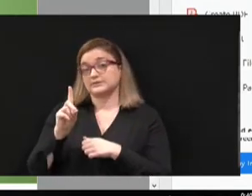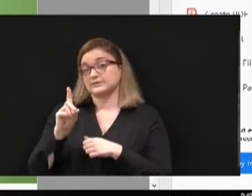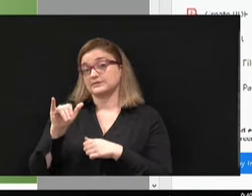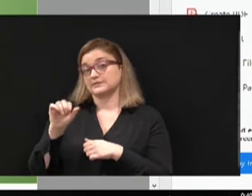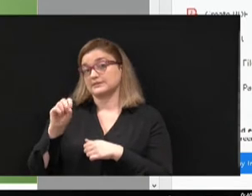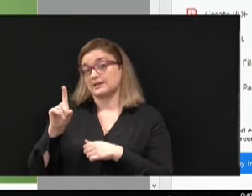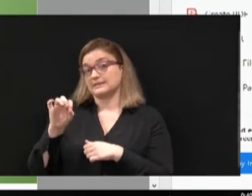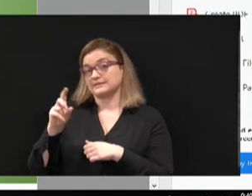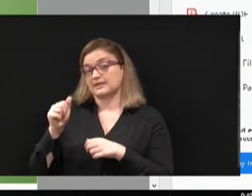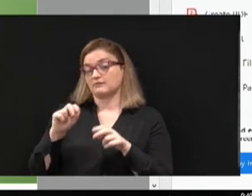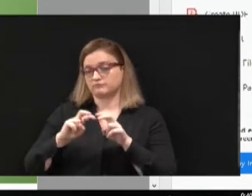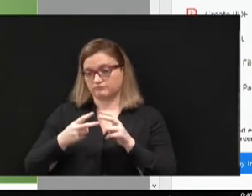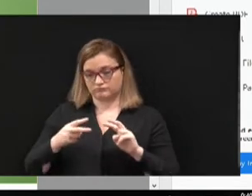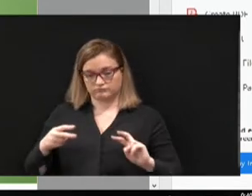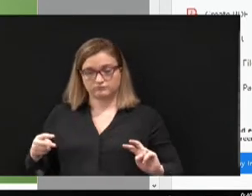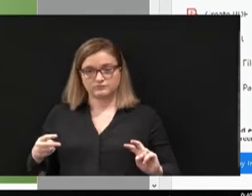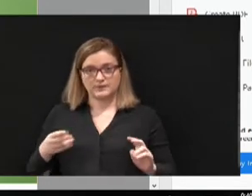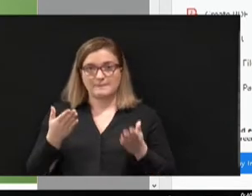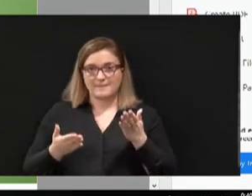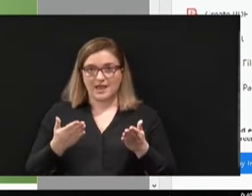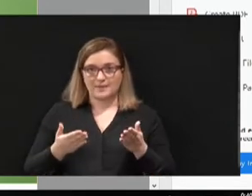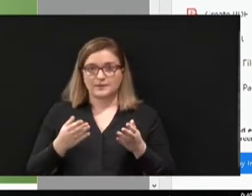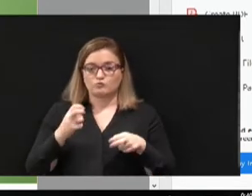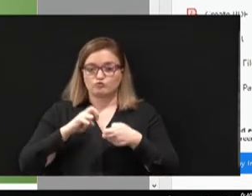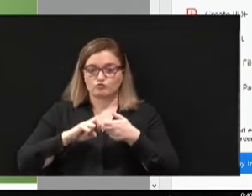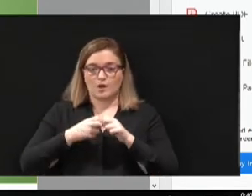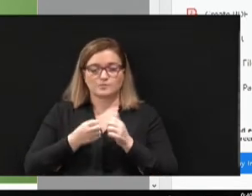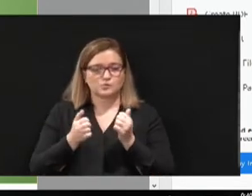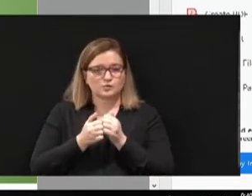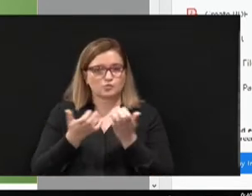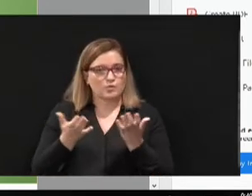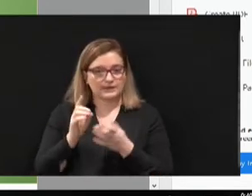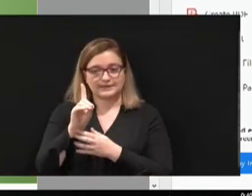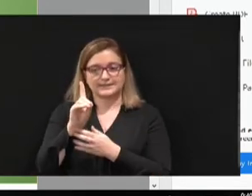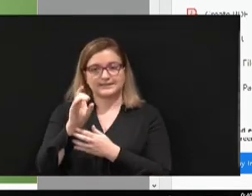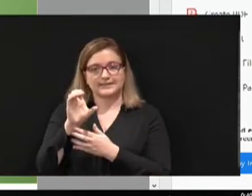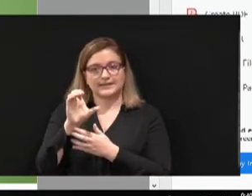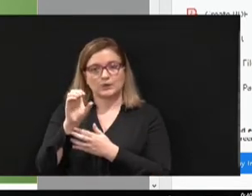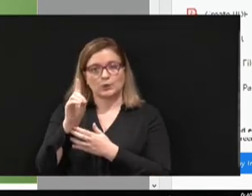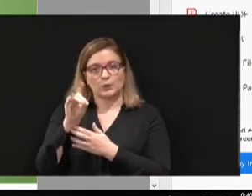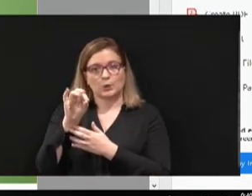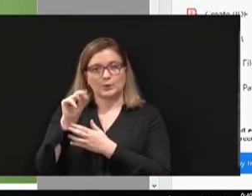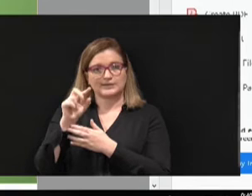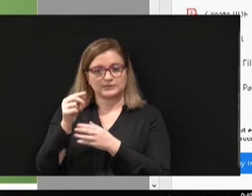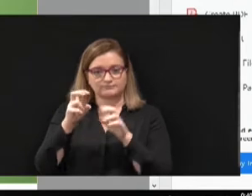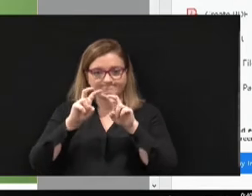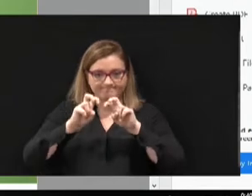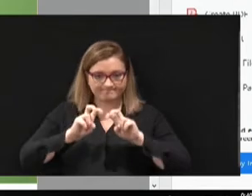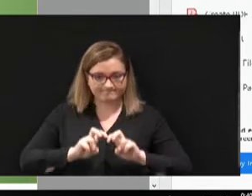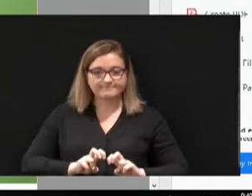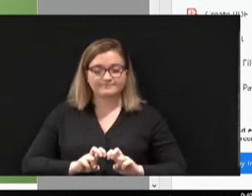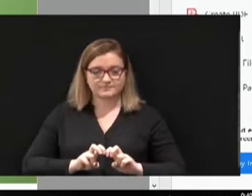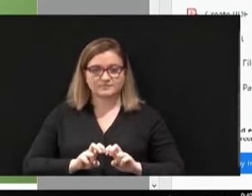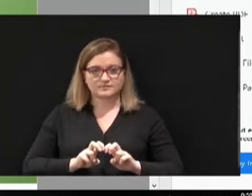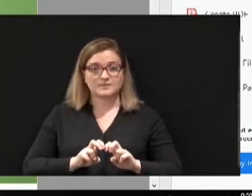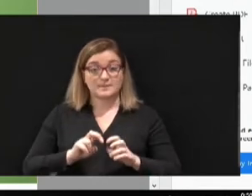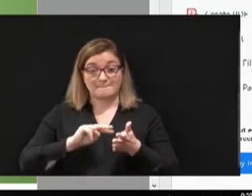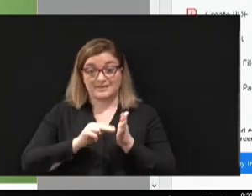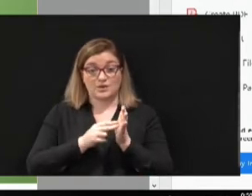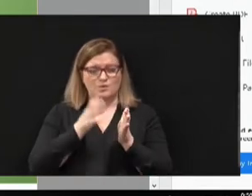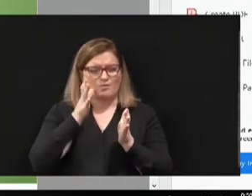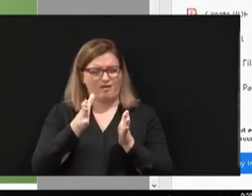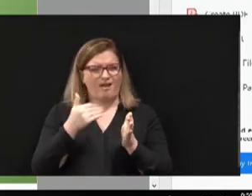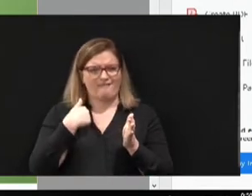with decoding. And of course, if they have difficulty with decoding, they're going to have difficulty with comprehension.